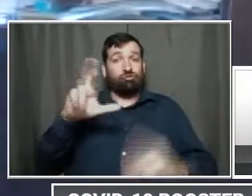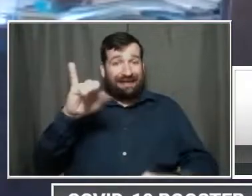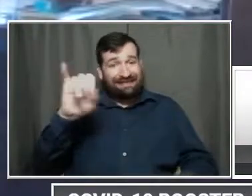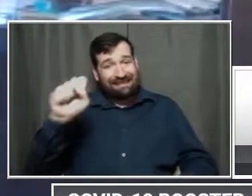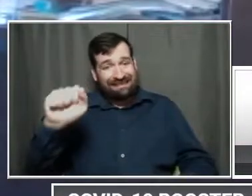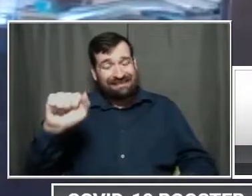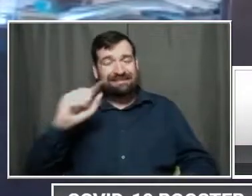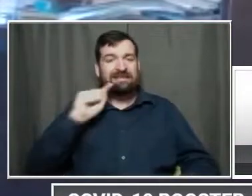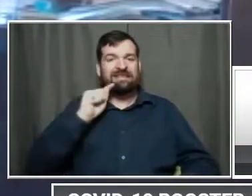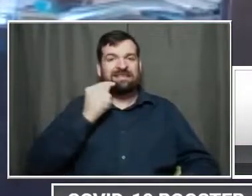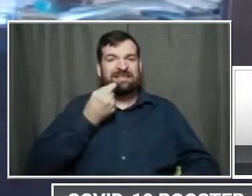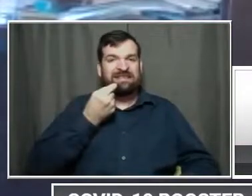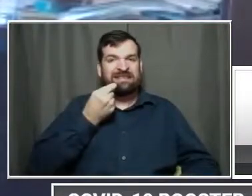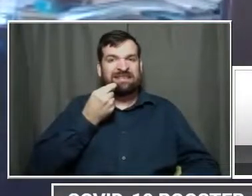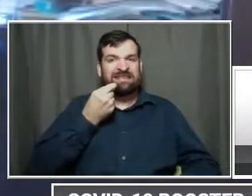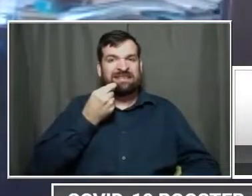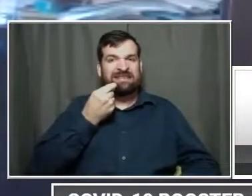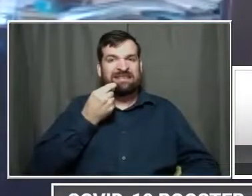extreme, and